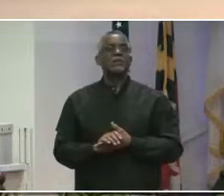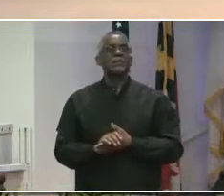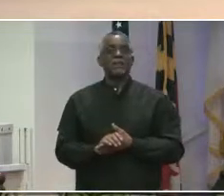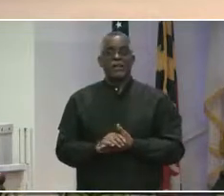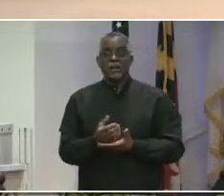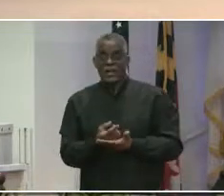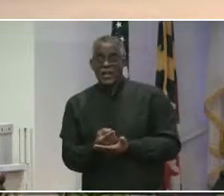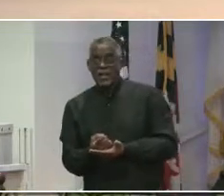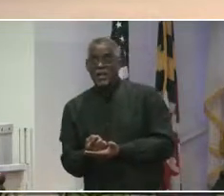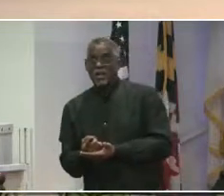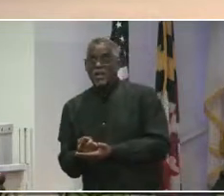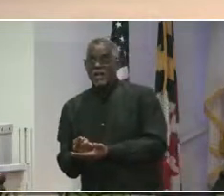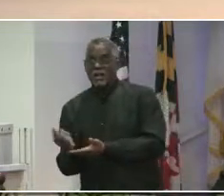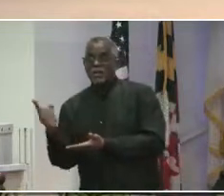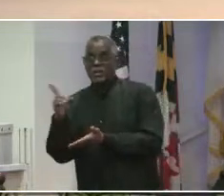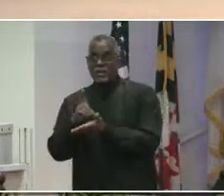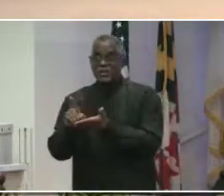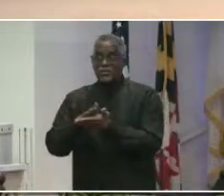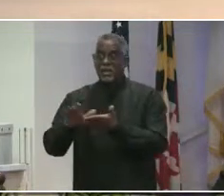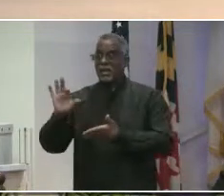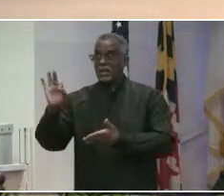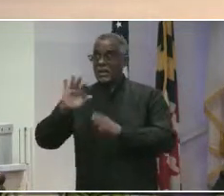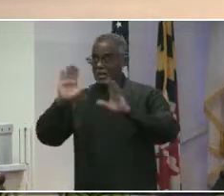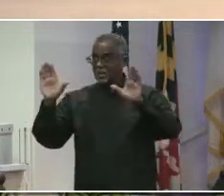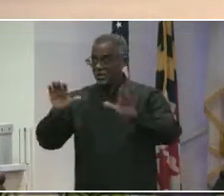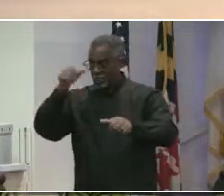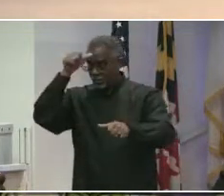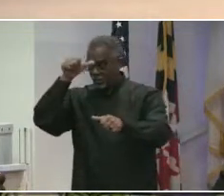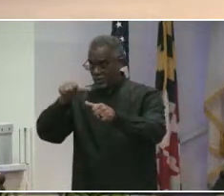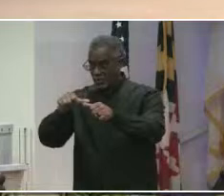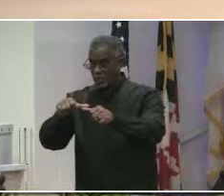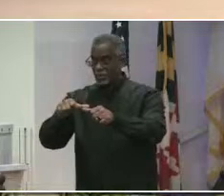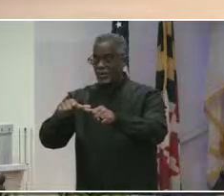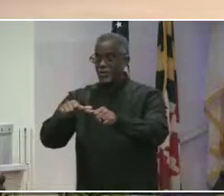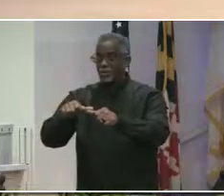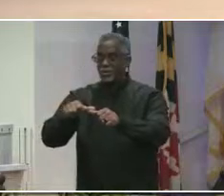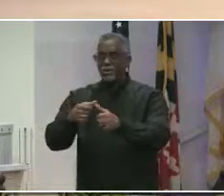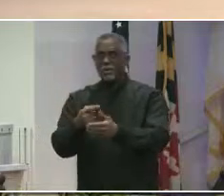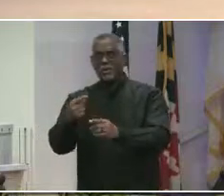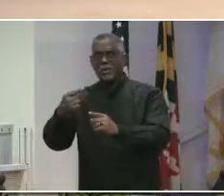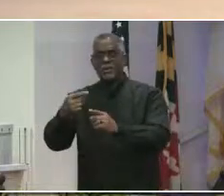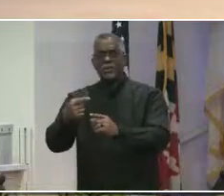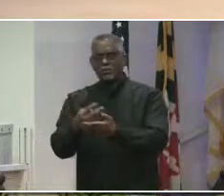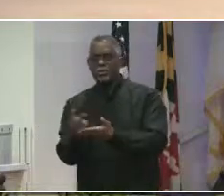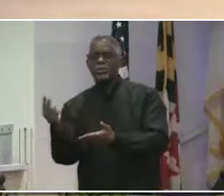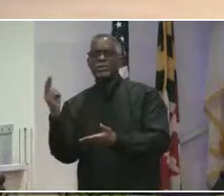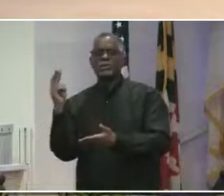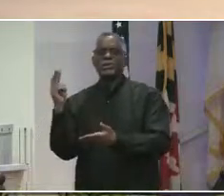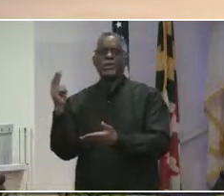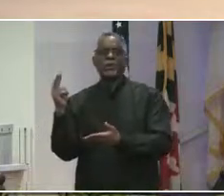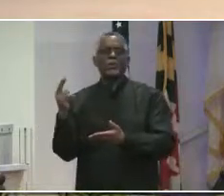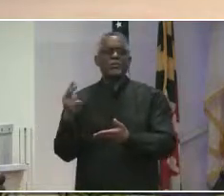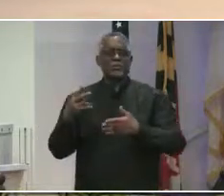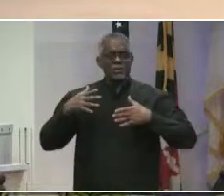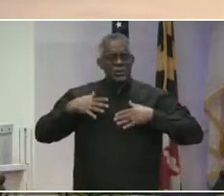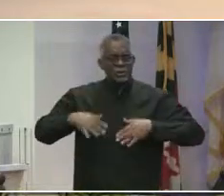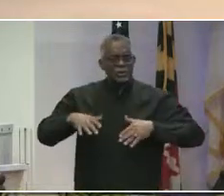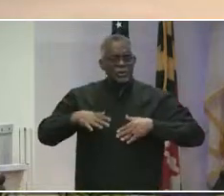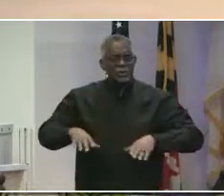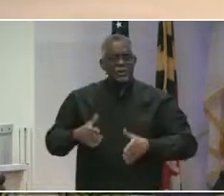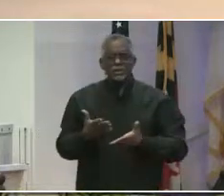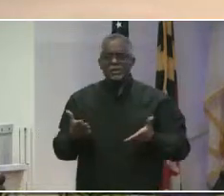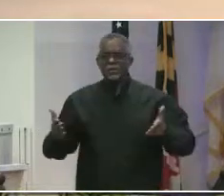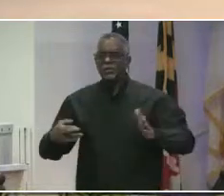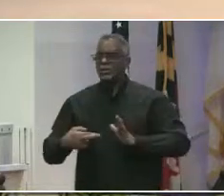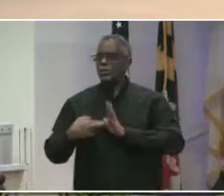Sunday, and everybody came in. Come on, wear your paraphernalia or wear your high school, I don't know, wear your high school shirts or something. Come on